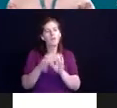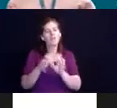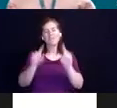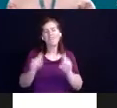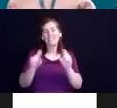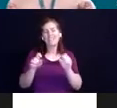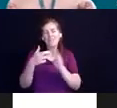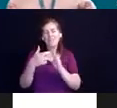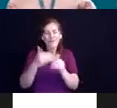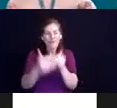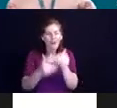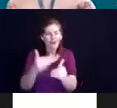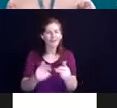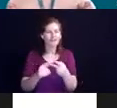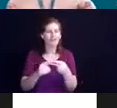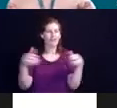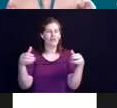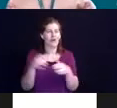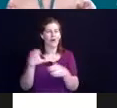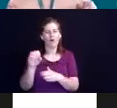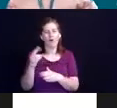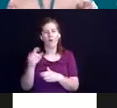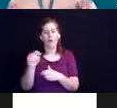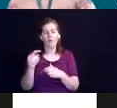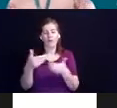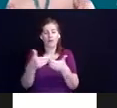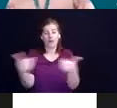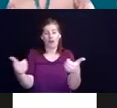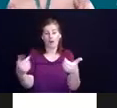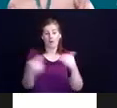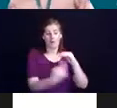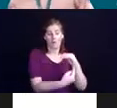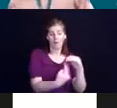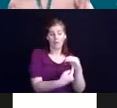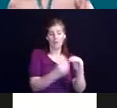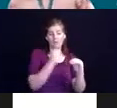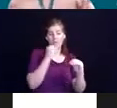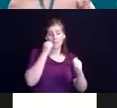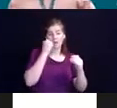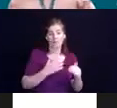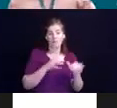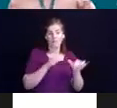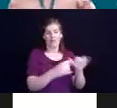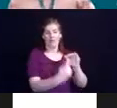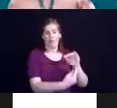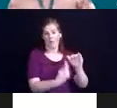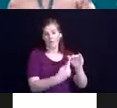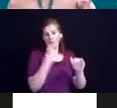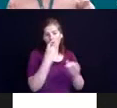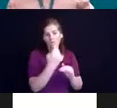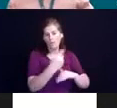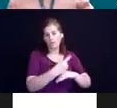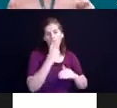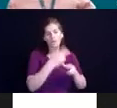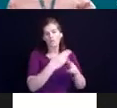protocols, cohorting, quarantining residents who come in who might need to be on quarantine for 14 days or for some period